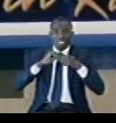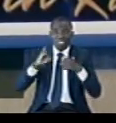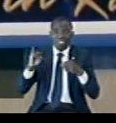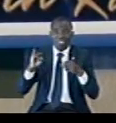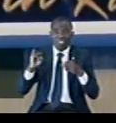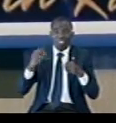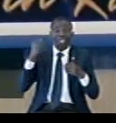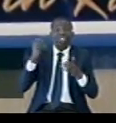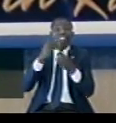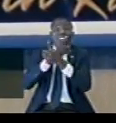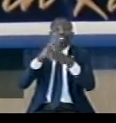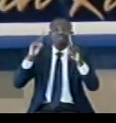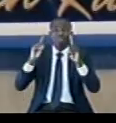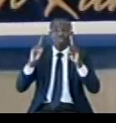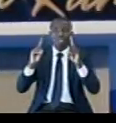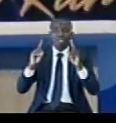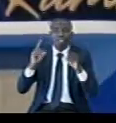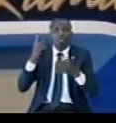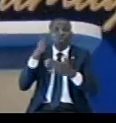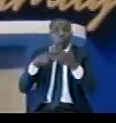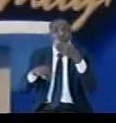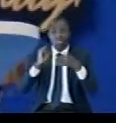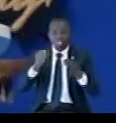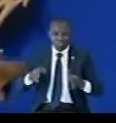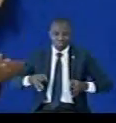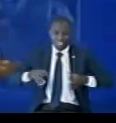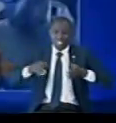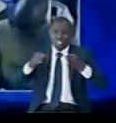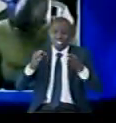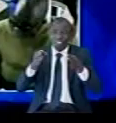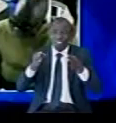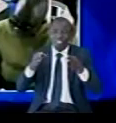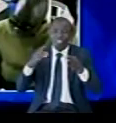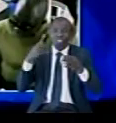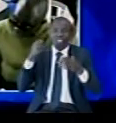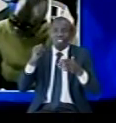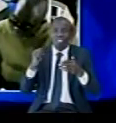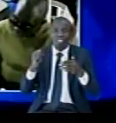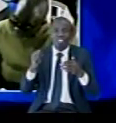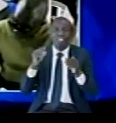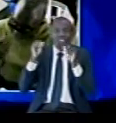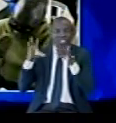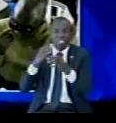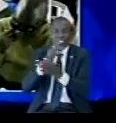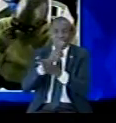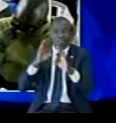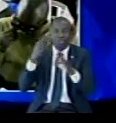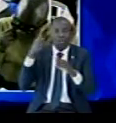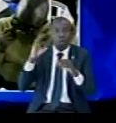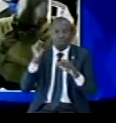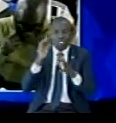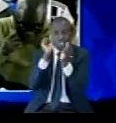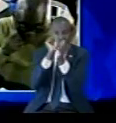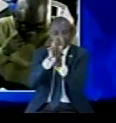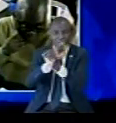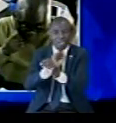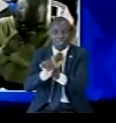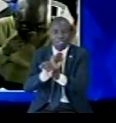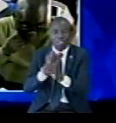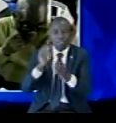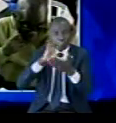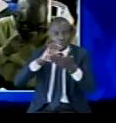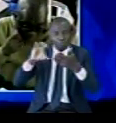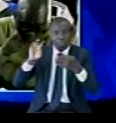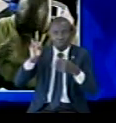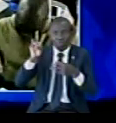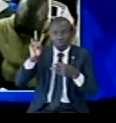the deliverance? What is delaying the setting free of the captive? Look at verse 2.